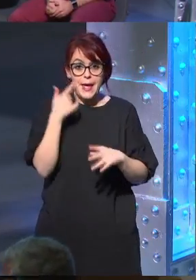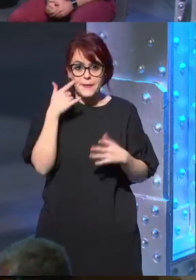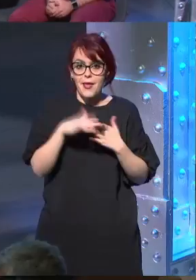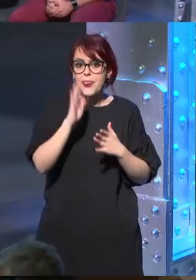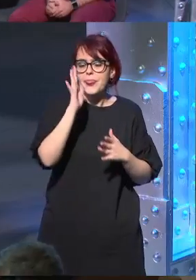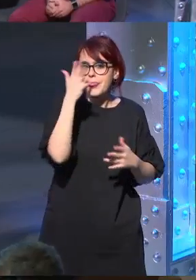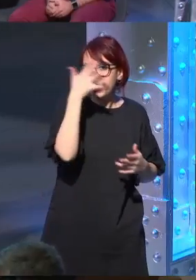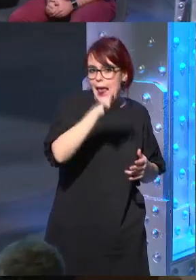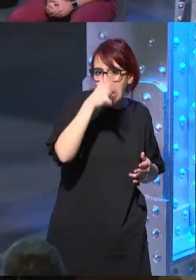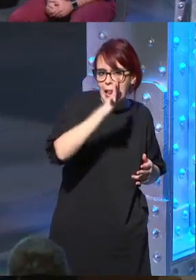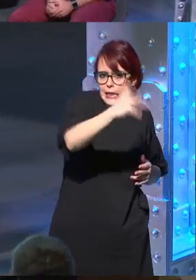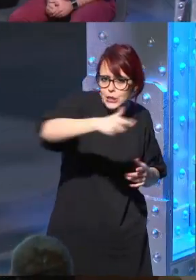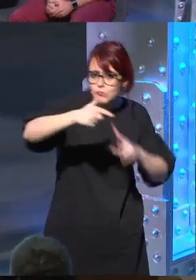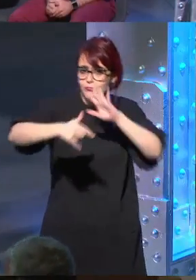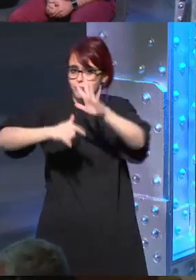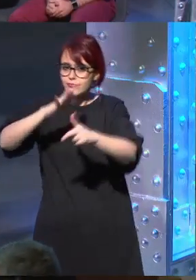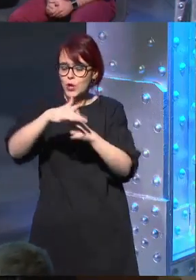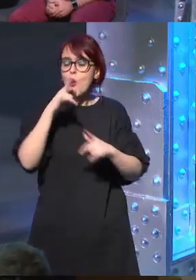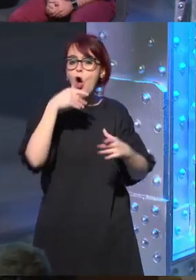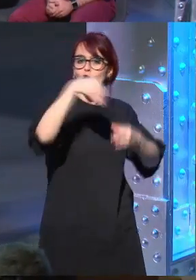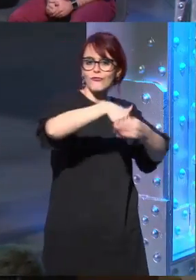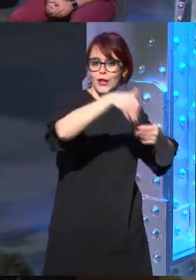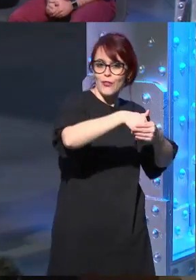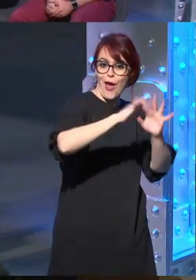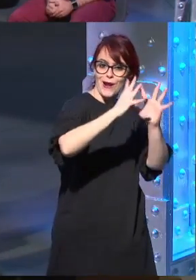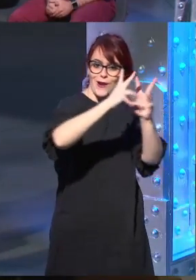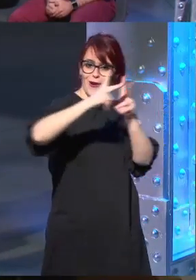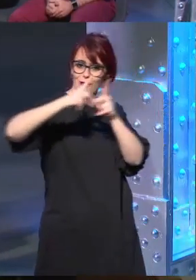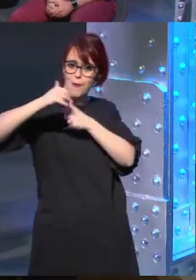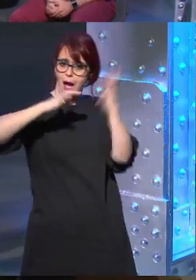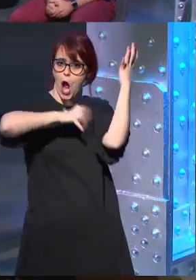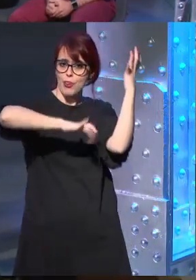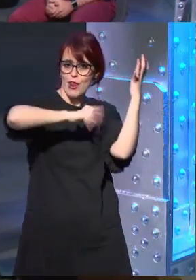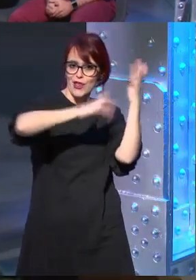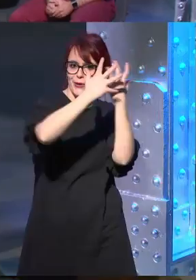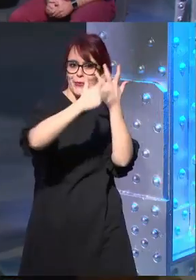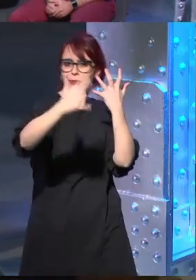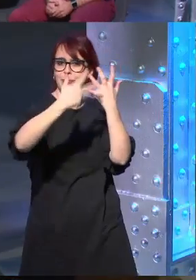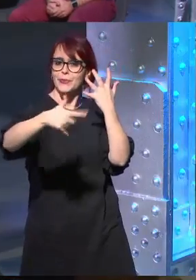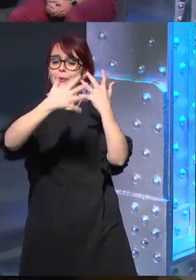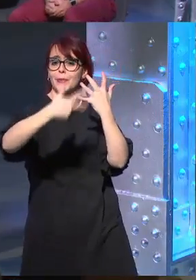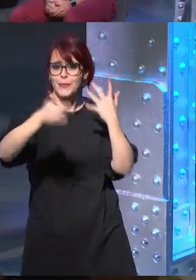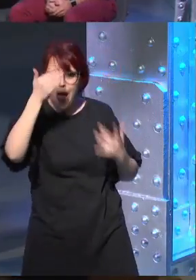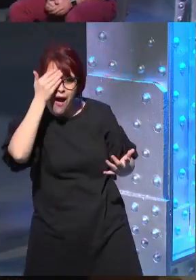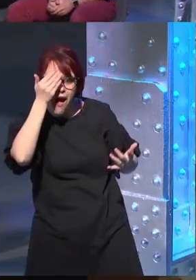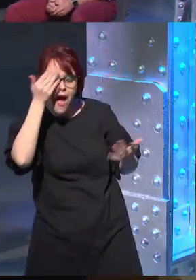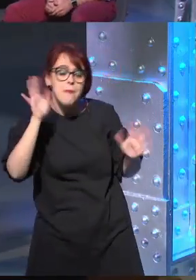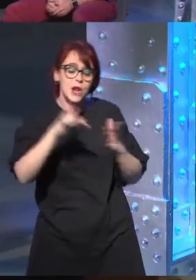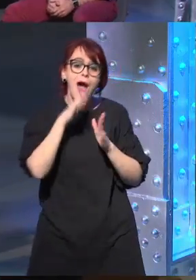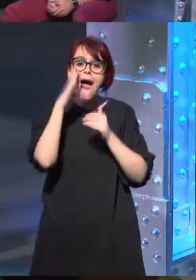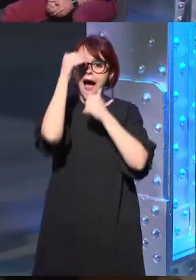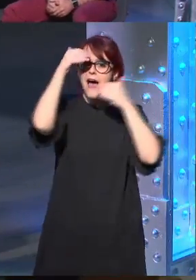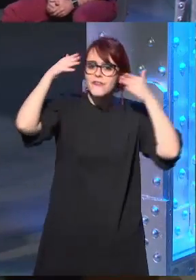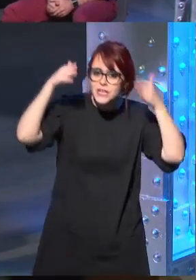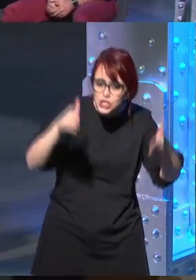viruses, just because they're too fast in opening all sorts of content that gets to their mobile phones.